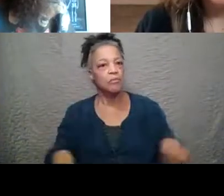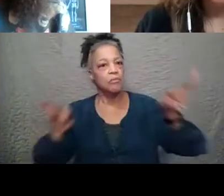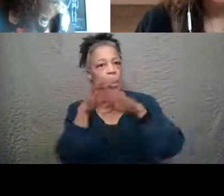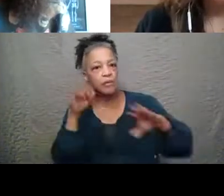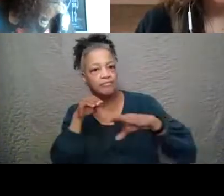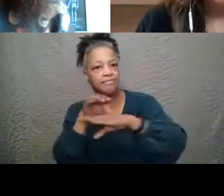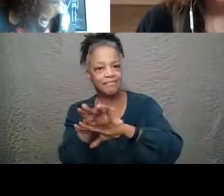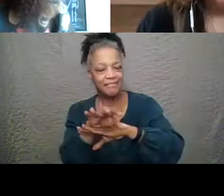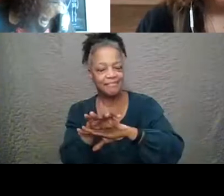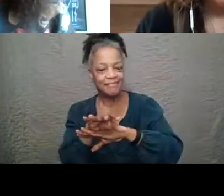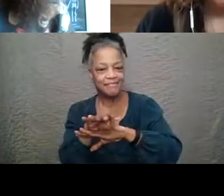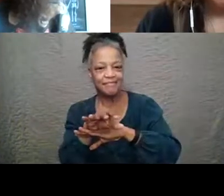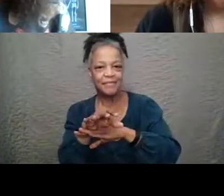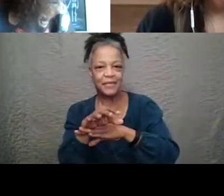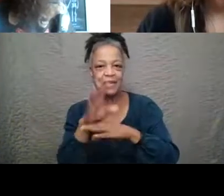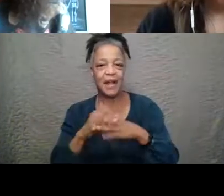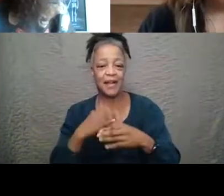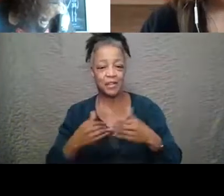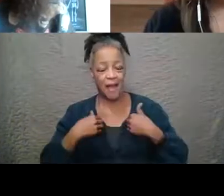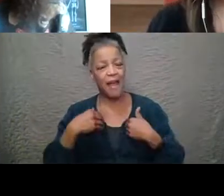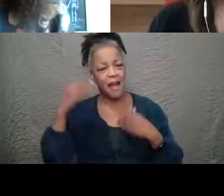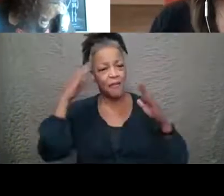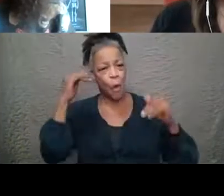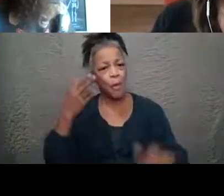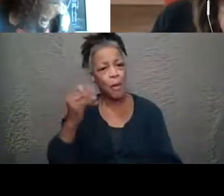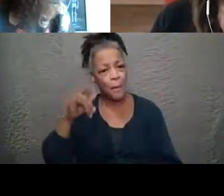far as I can see. So that gives me hope.